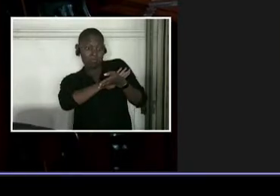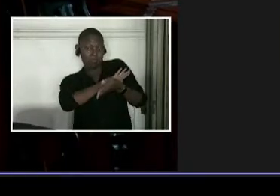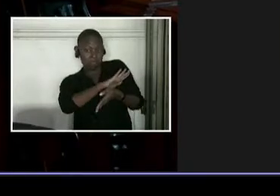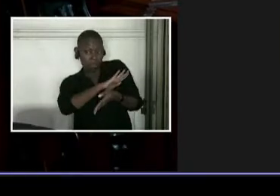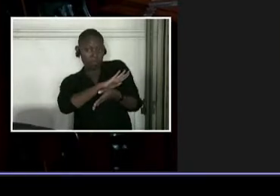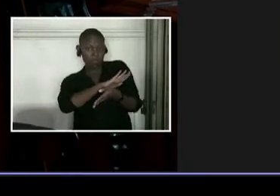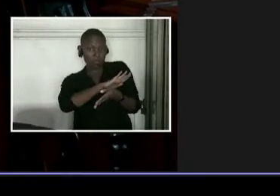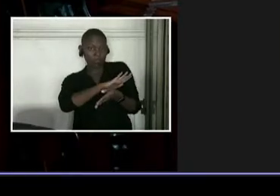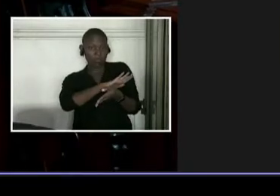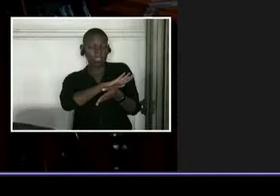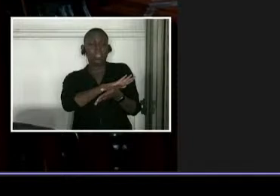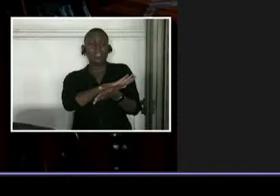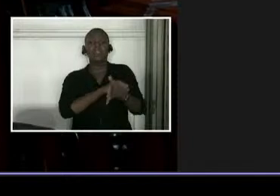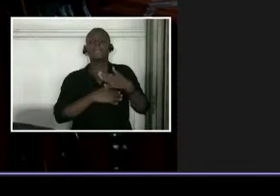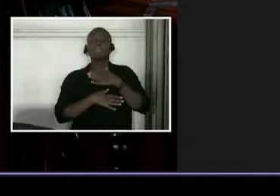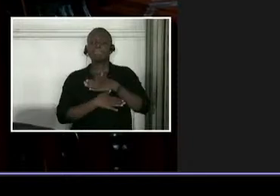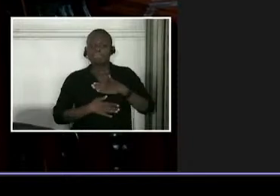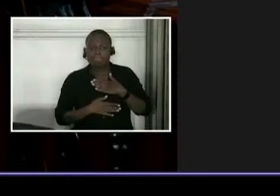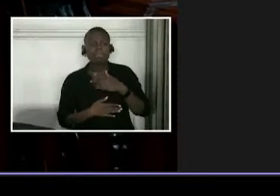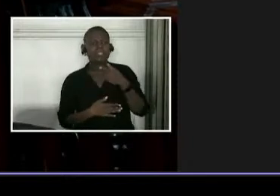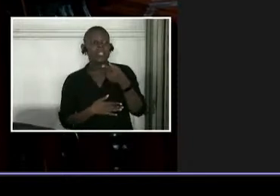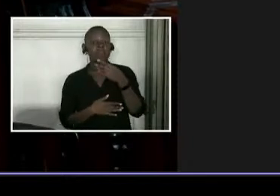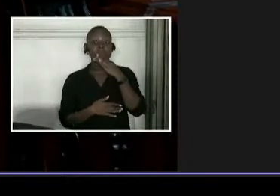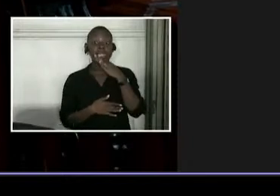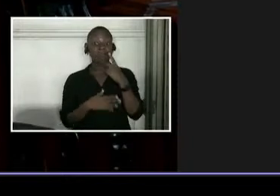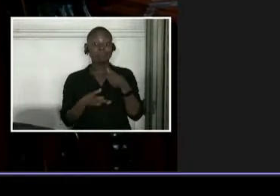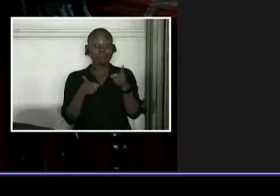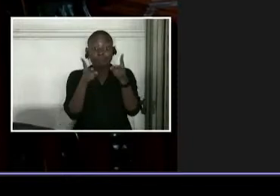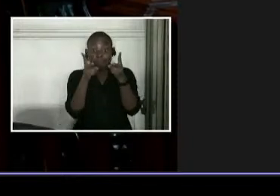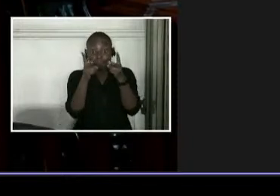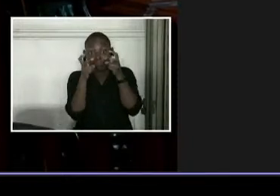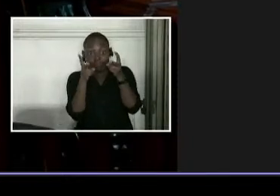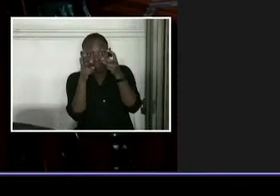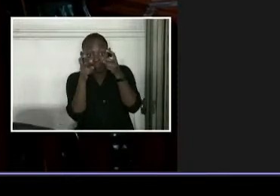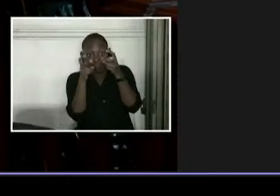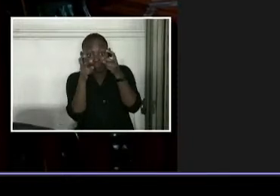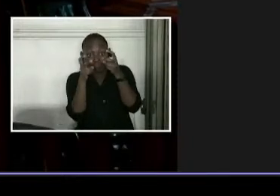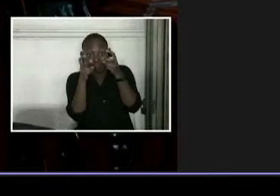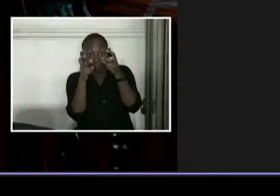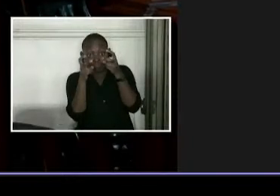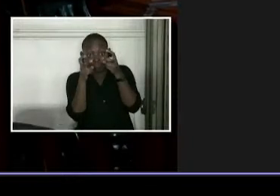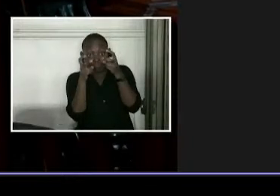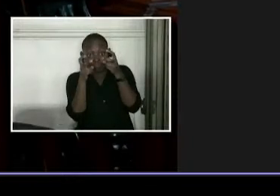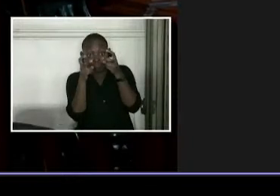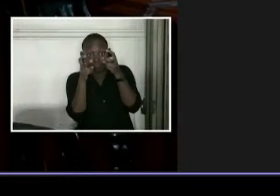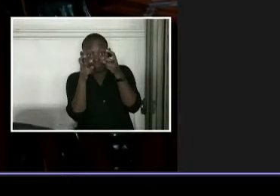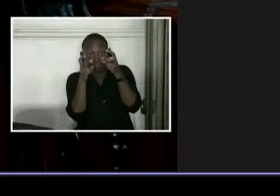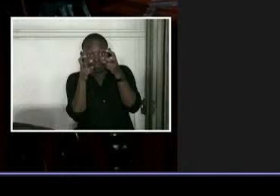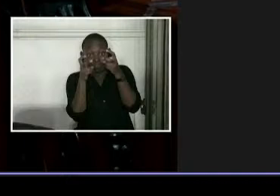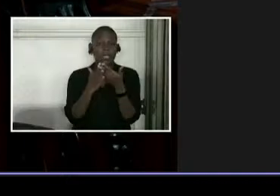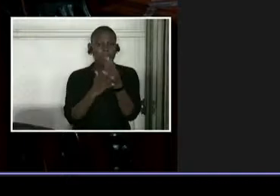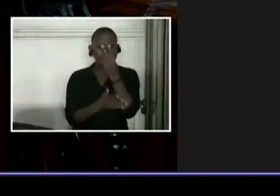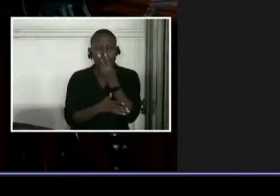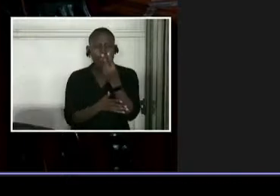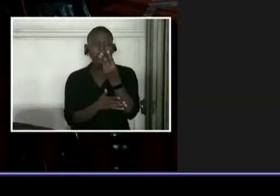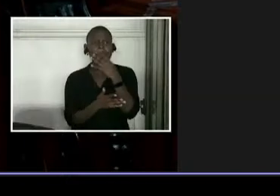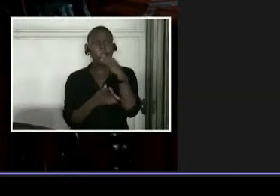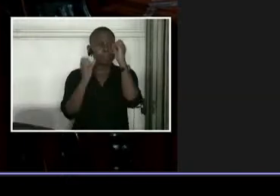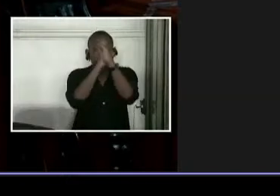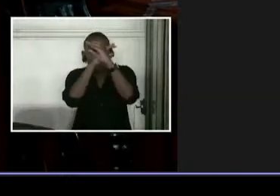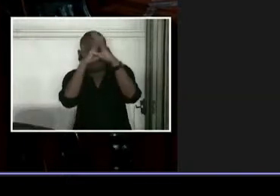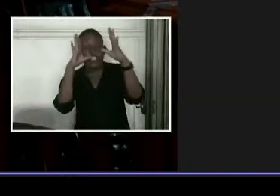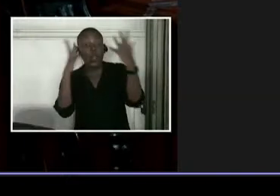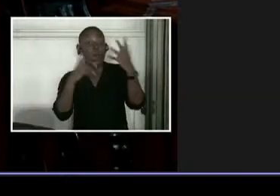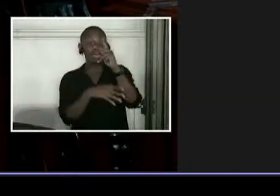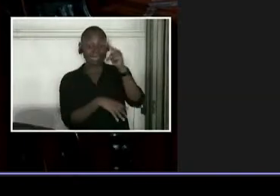grateful that you have taken time off your busy schedules to be with us as we elaborate on our vision and plans to make our beautiful province,